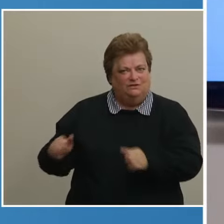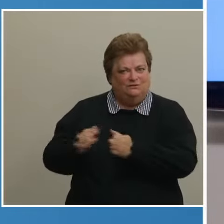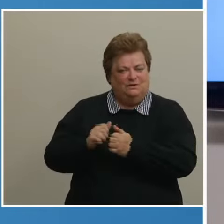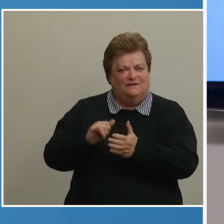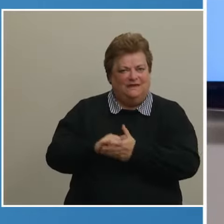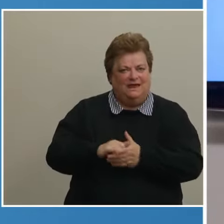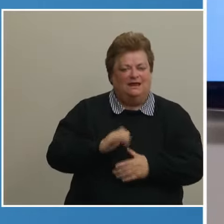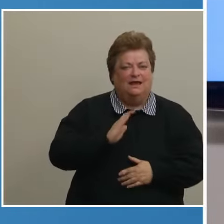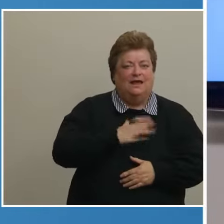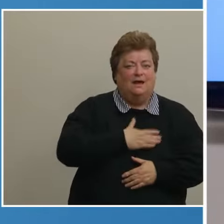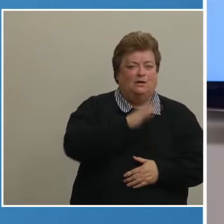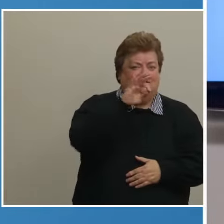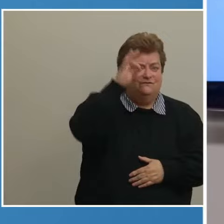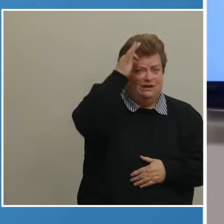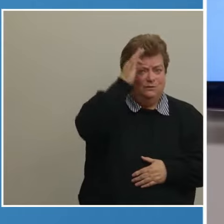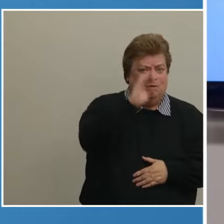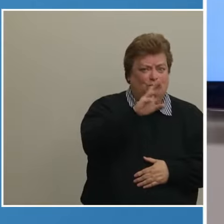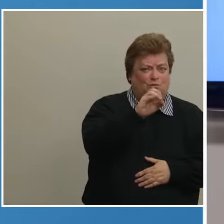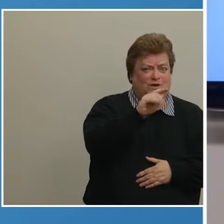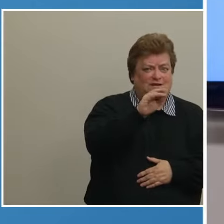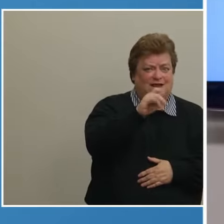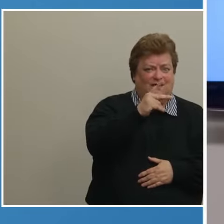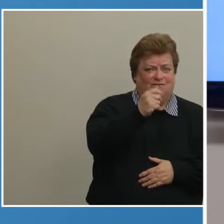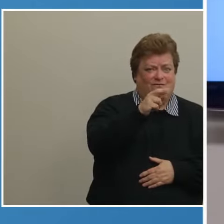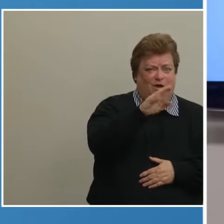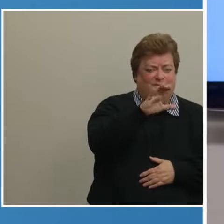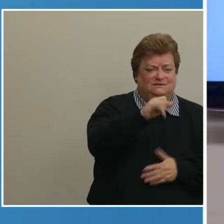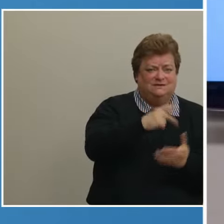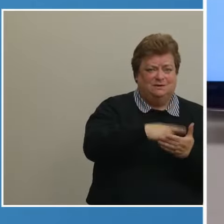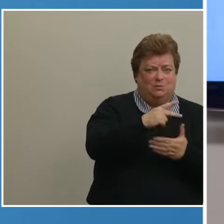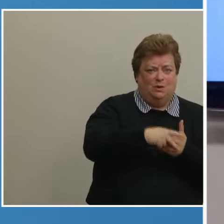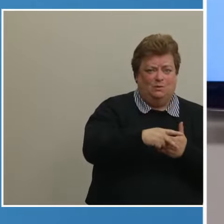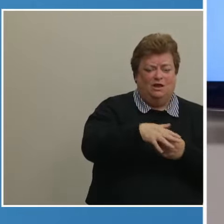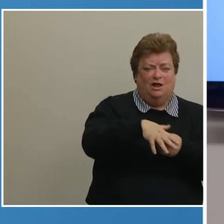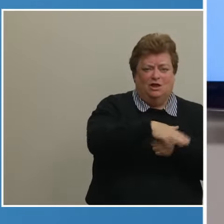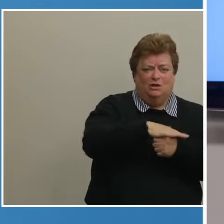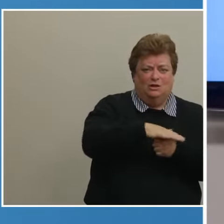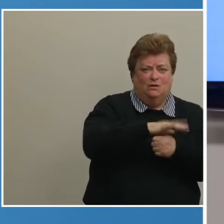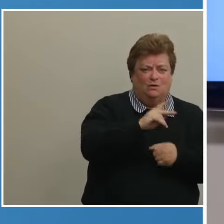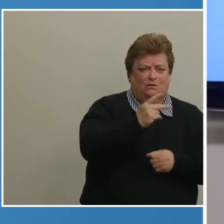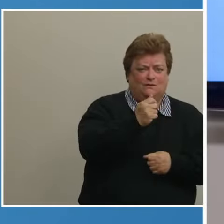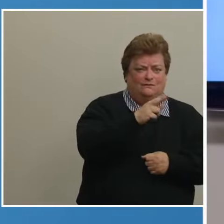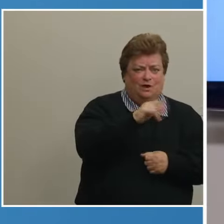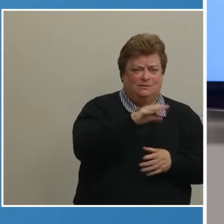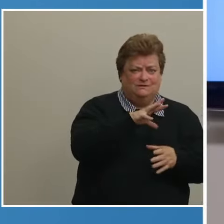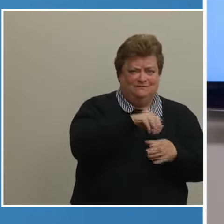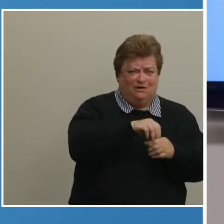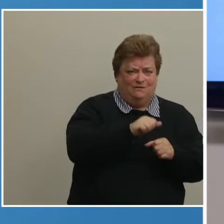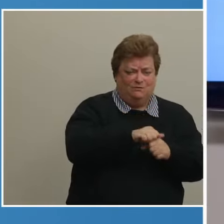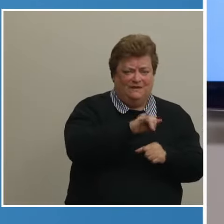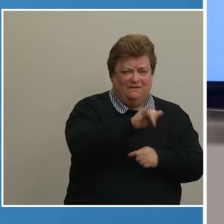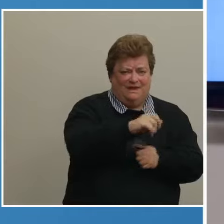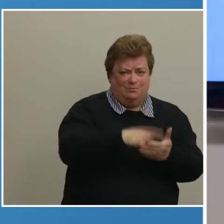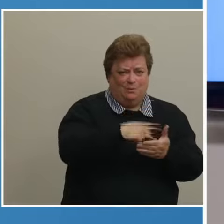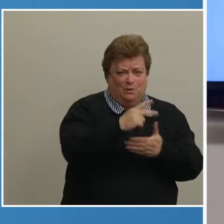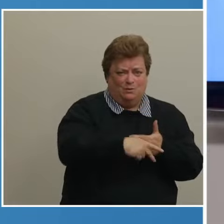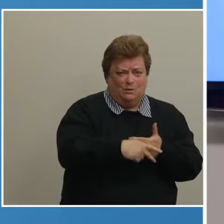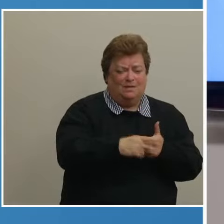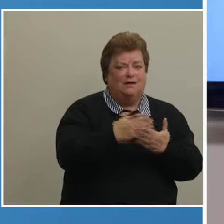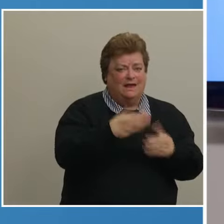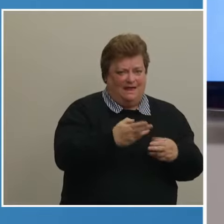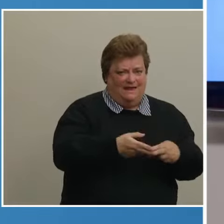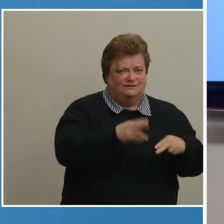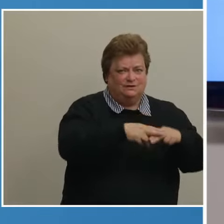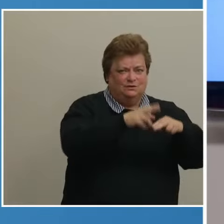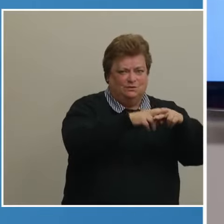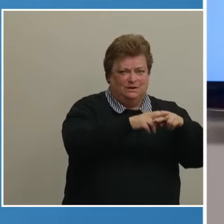federal retail pharmacy program. The number of local pharmacies participating in the federal retail pharmacy program has